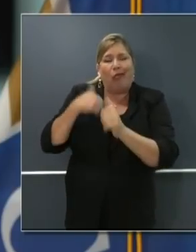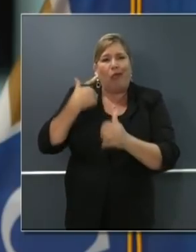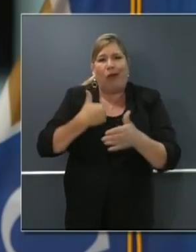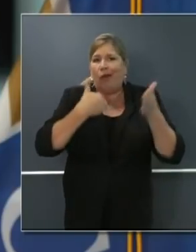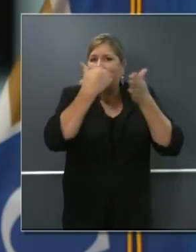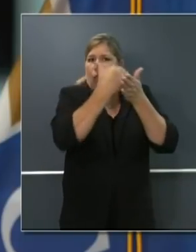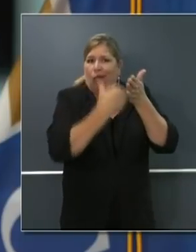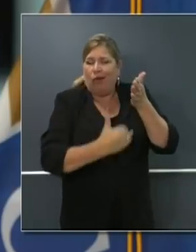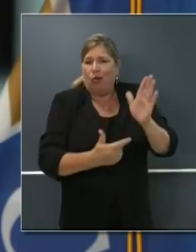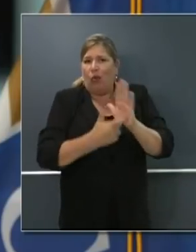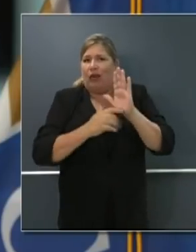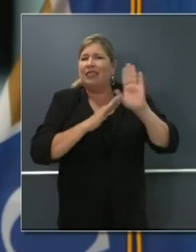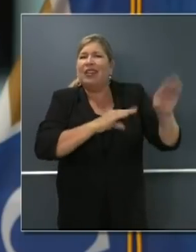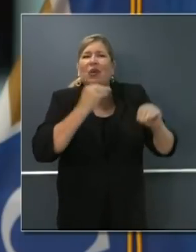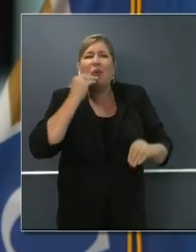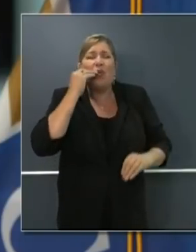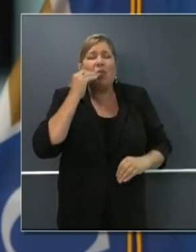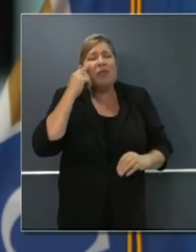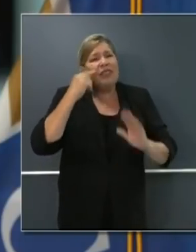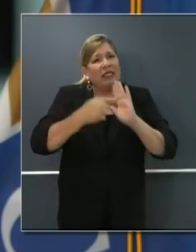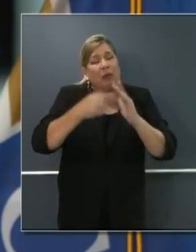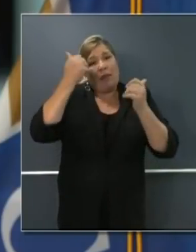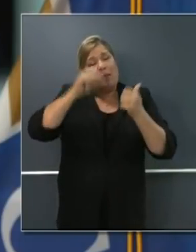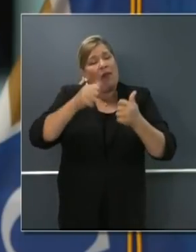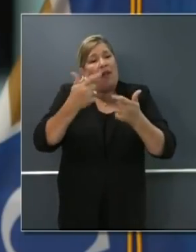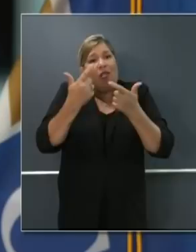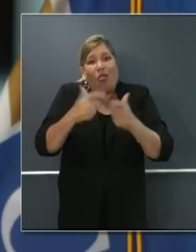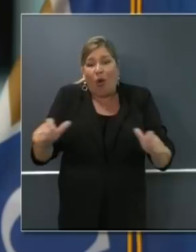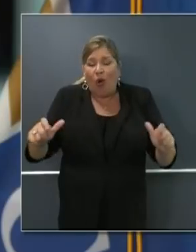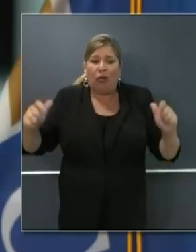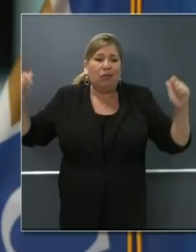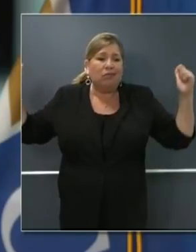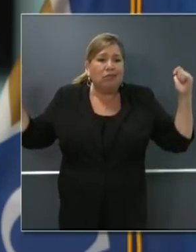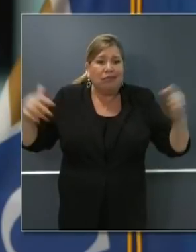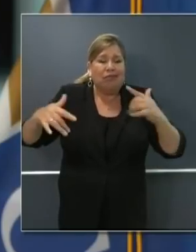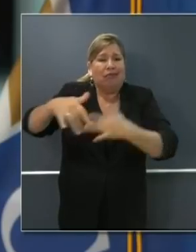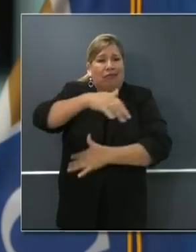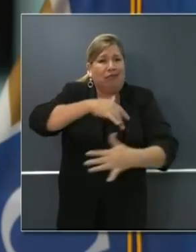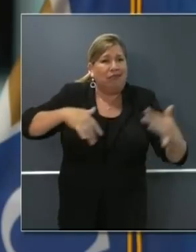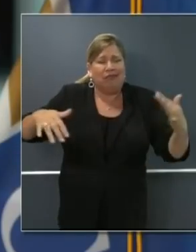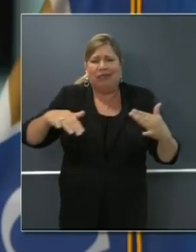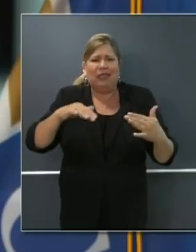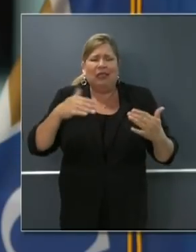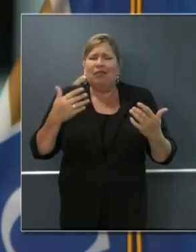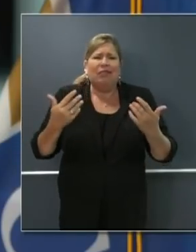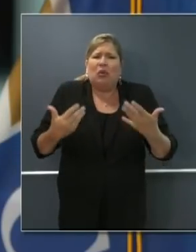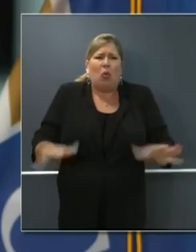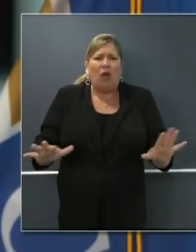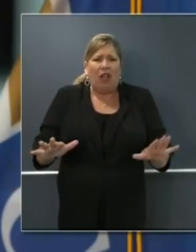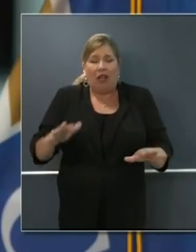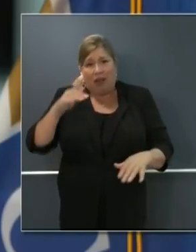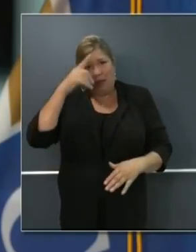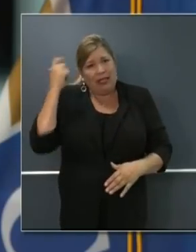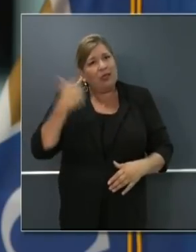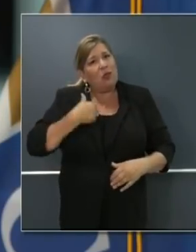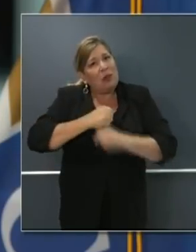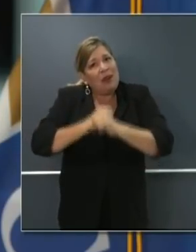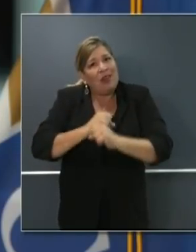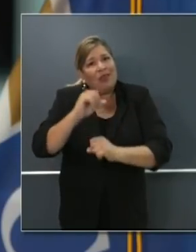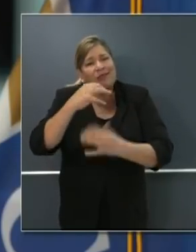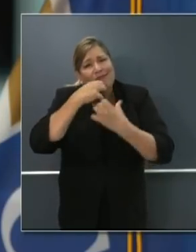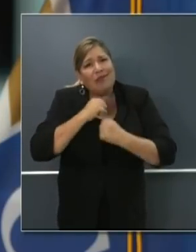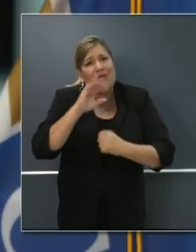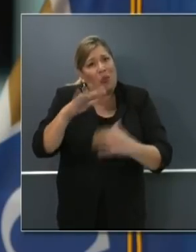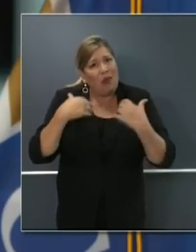on our stay-at-home order related to large events and related to your health and the need to keep you healthy and keep